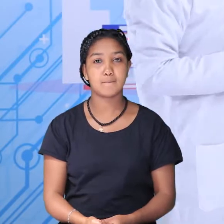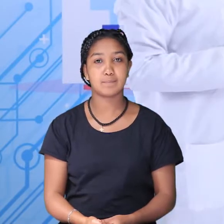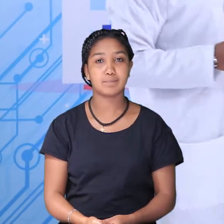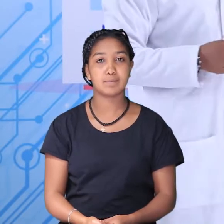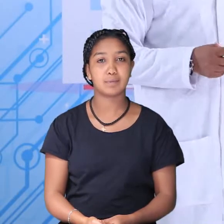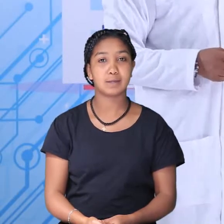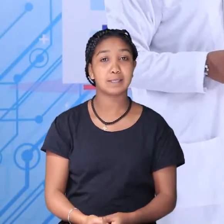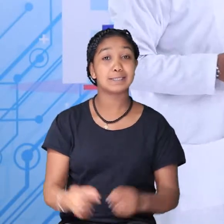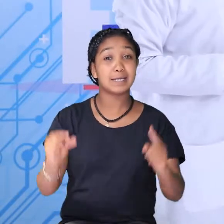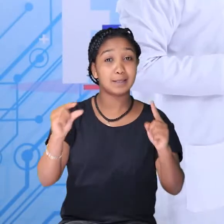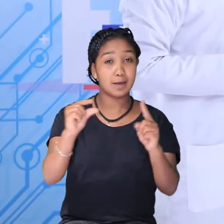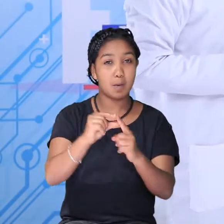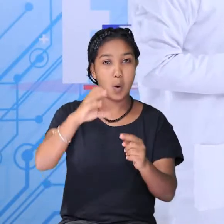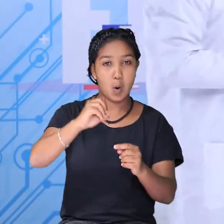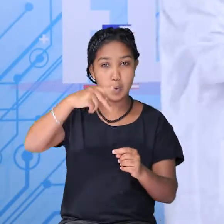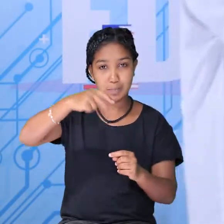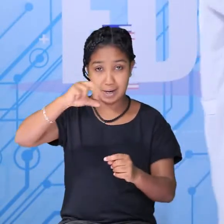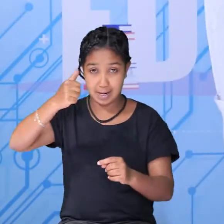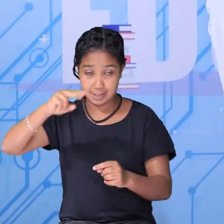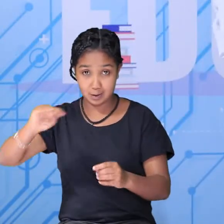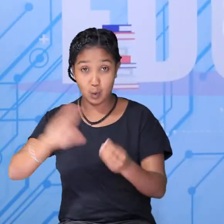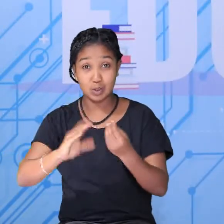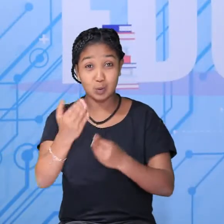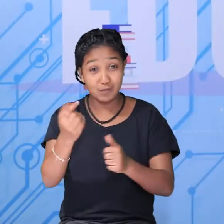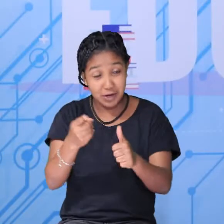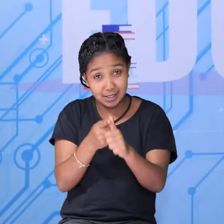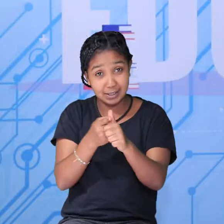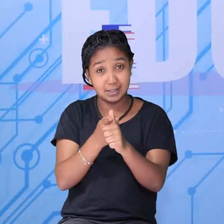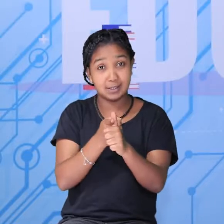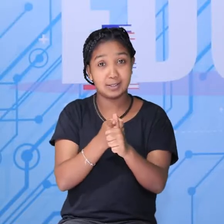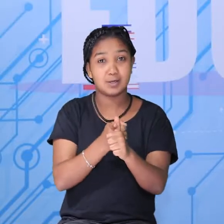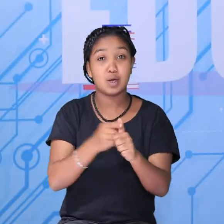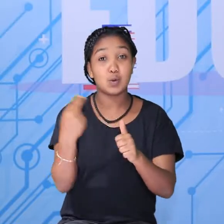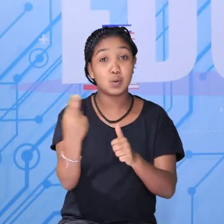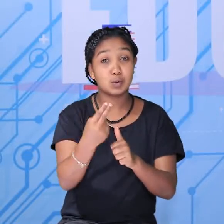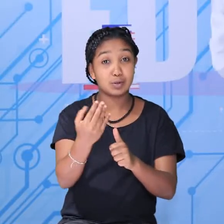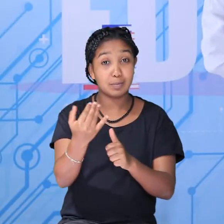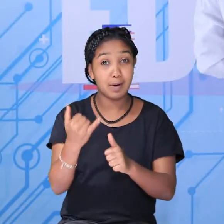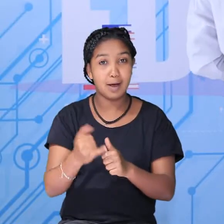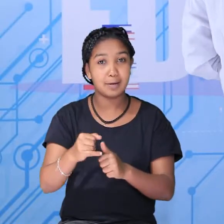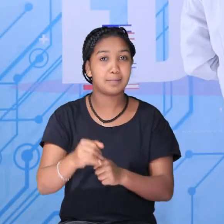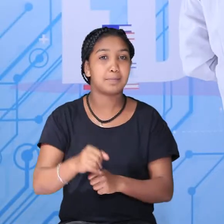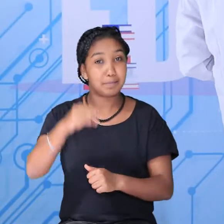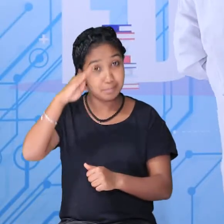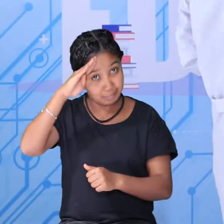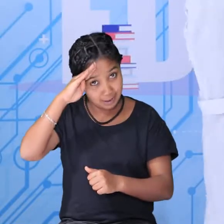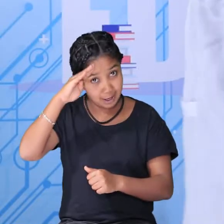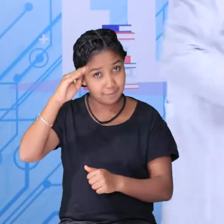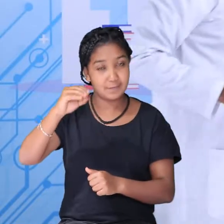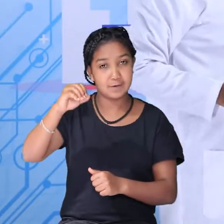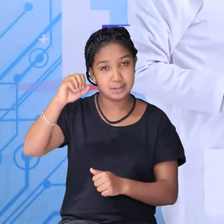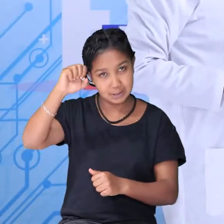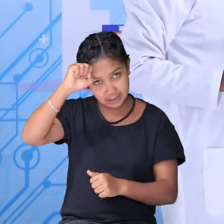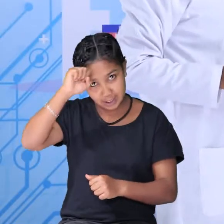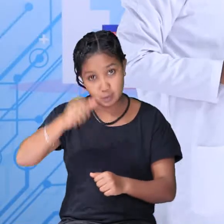The term operant conditioning was first used by B.F. Skinner.